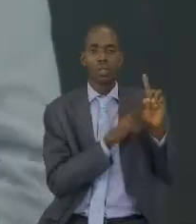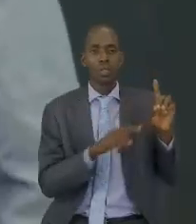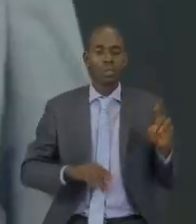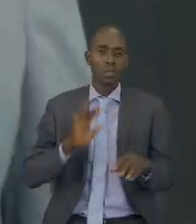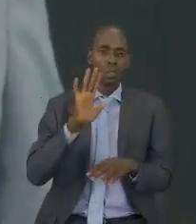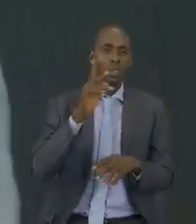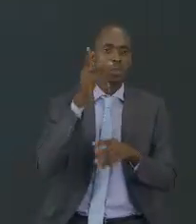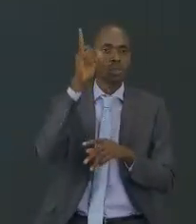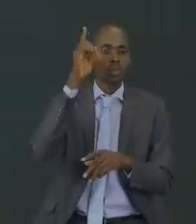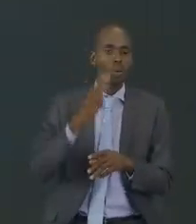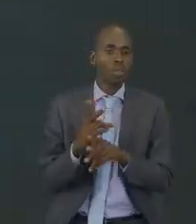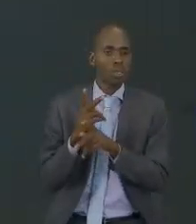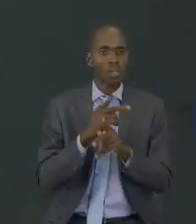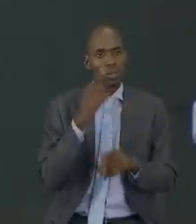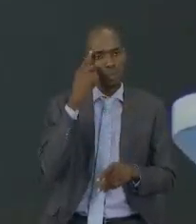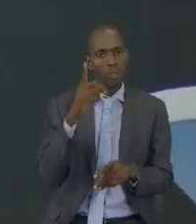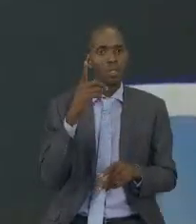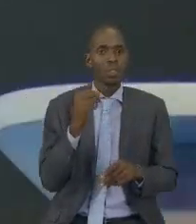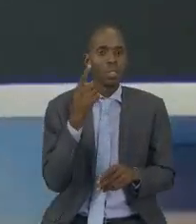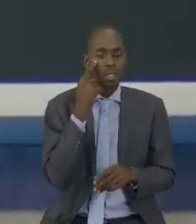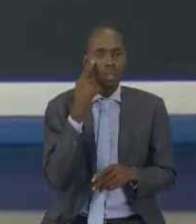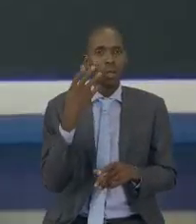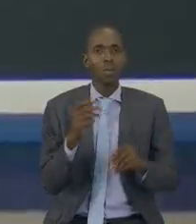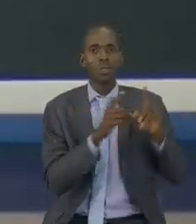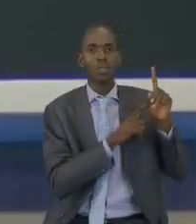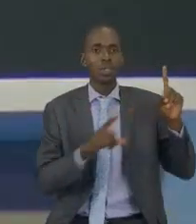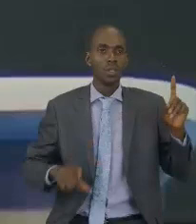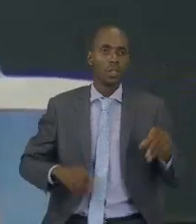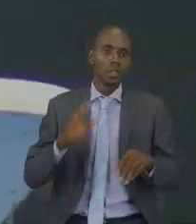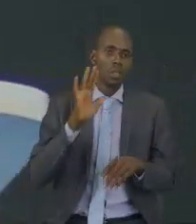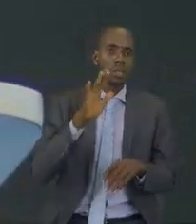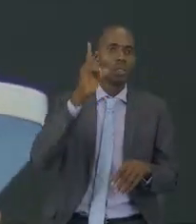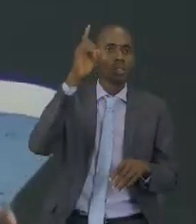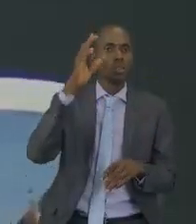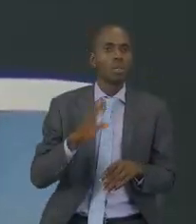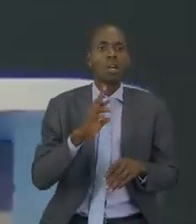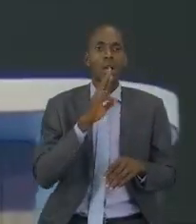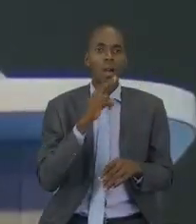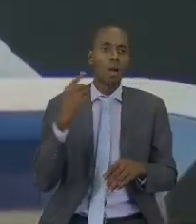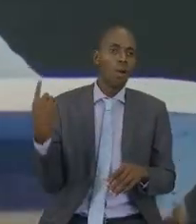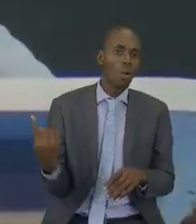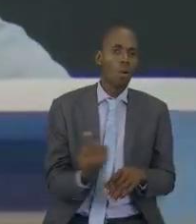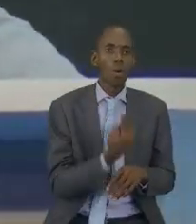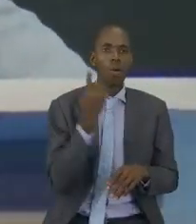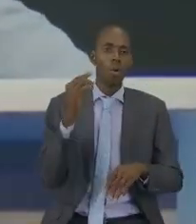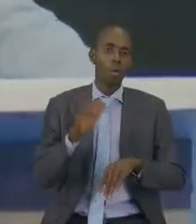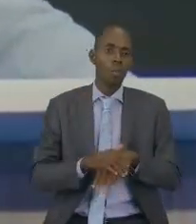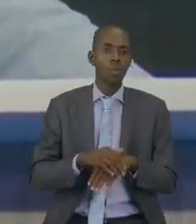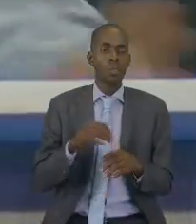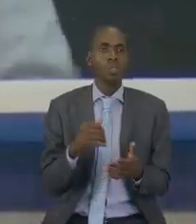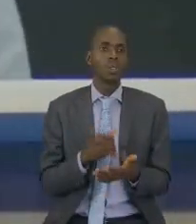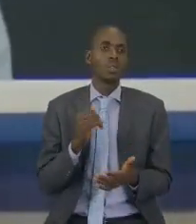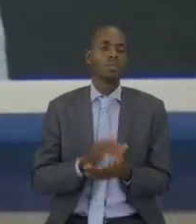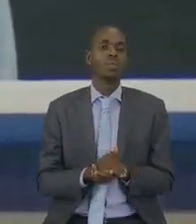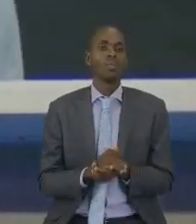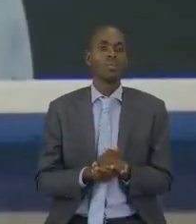for. The eyes of the Lord thy God are always upon it.